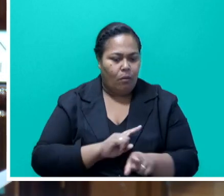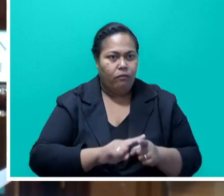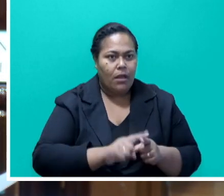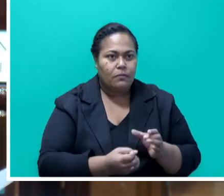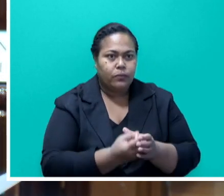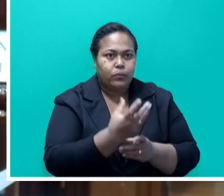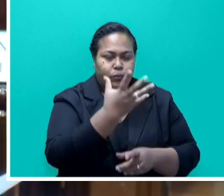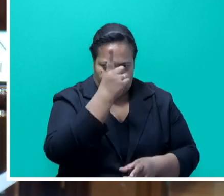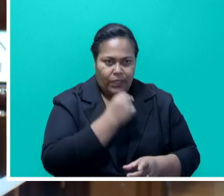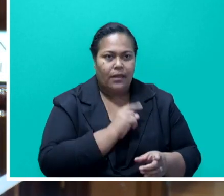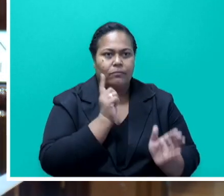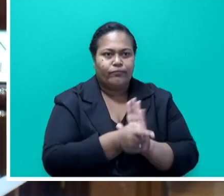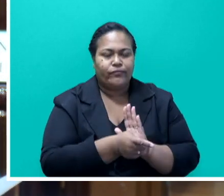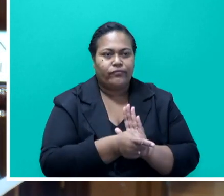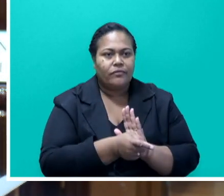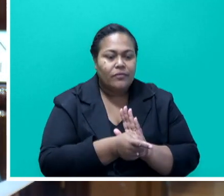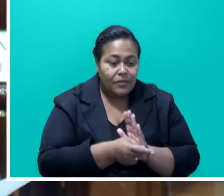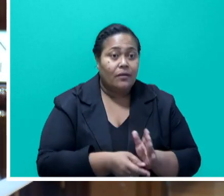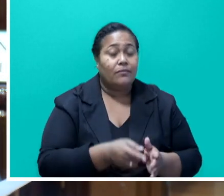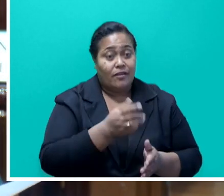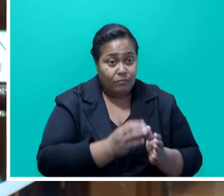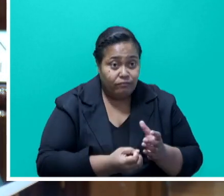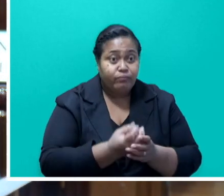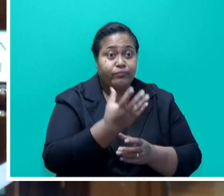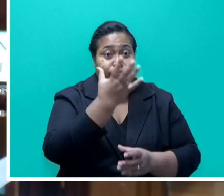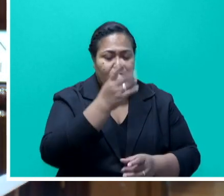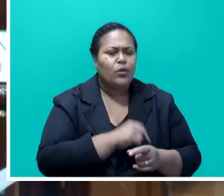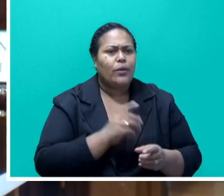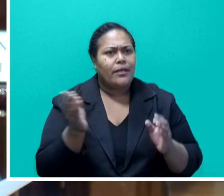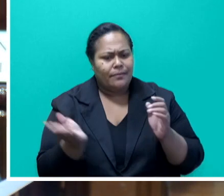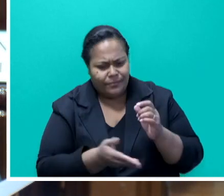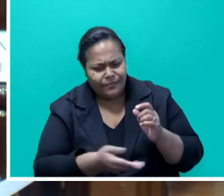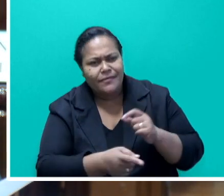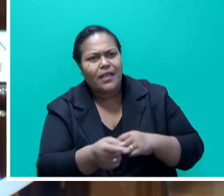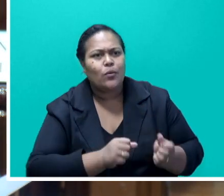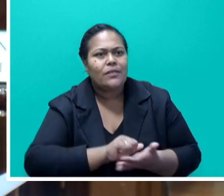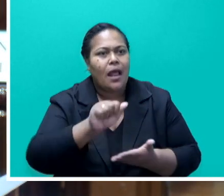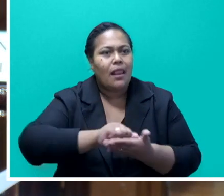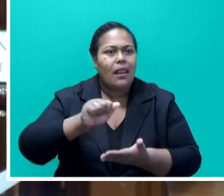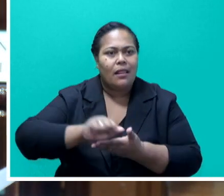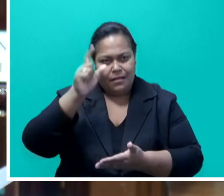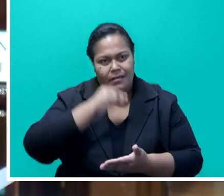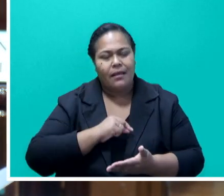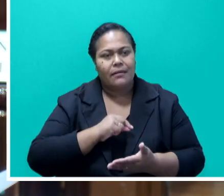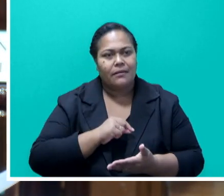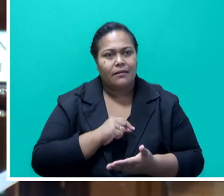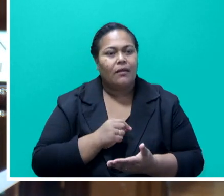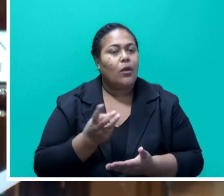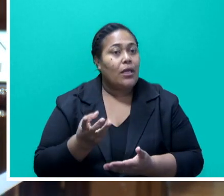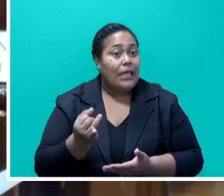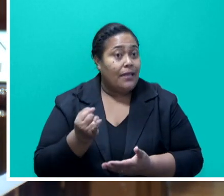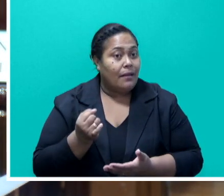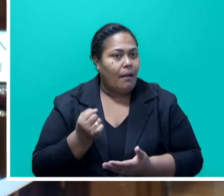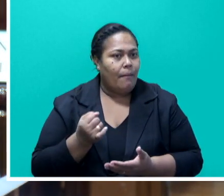economic returns than the well-established timber trees such as pine, mahogany, and native trees, which